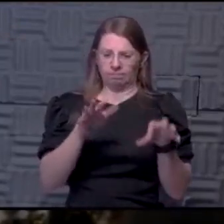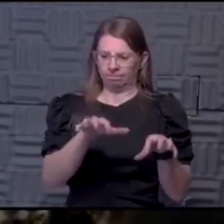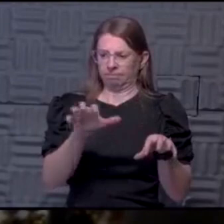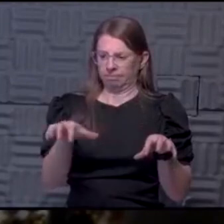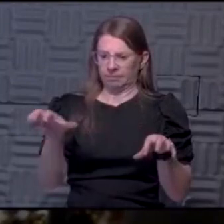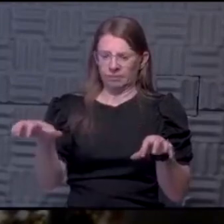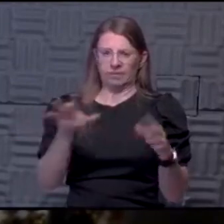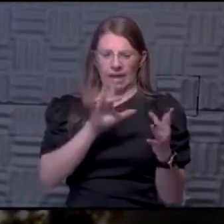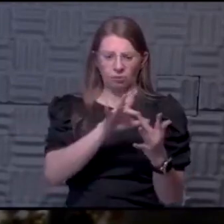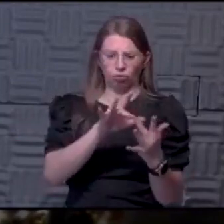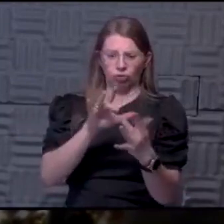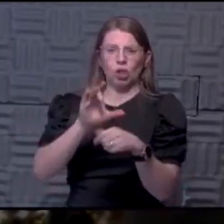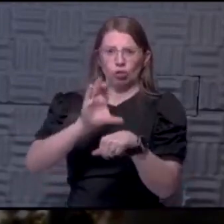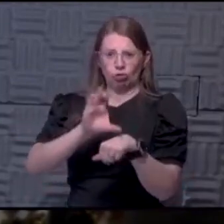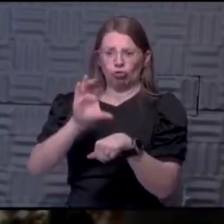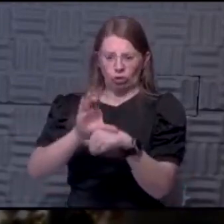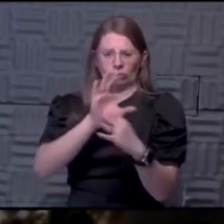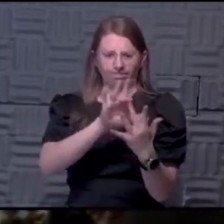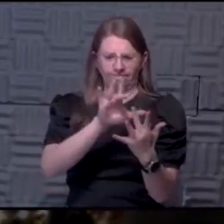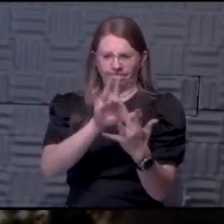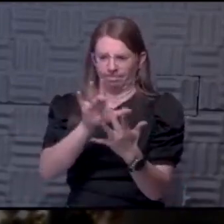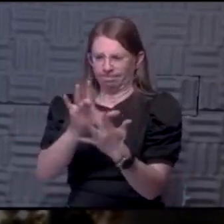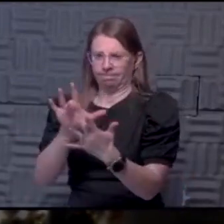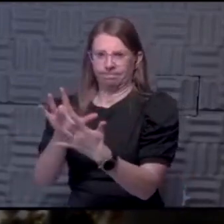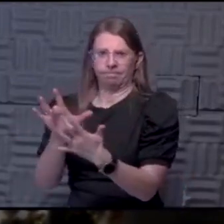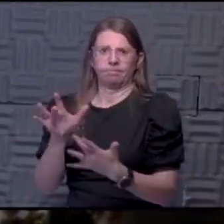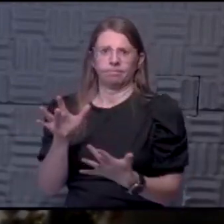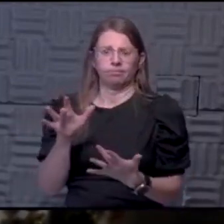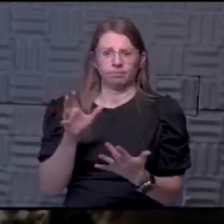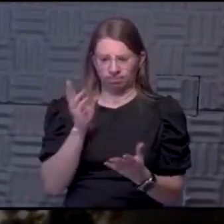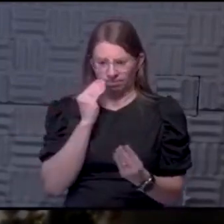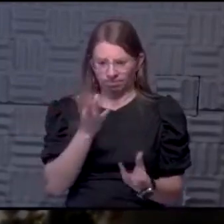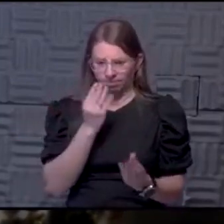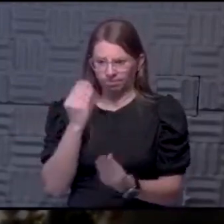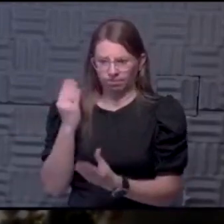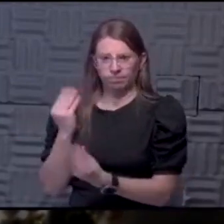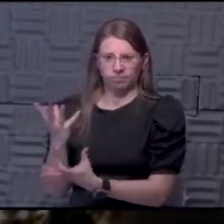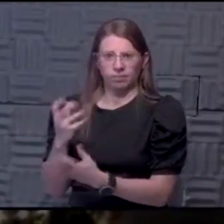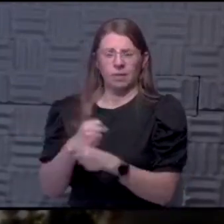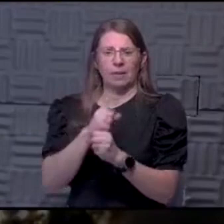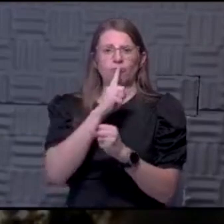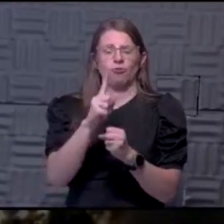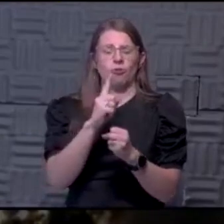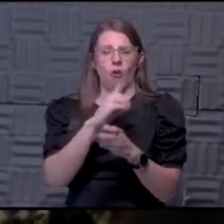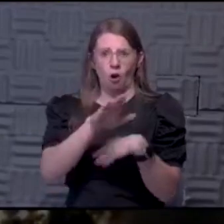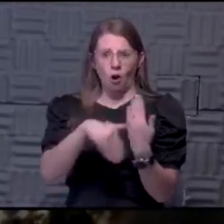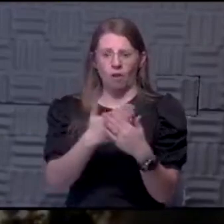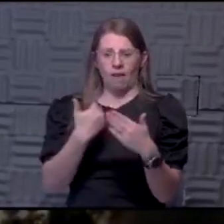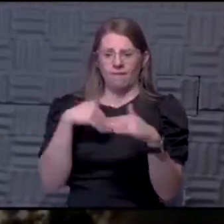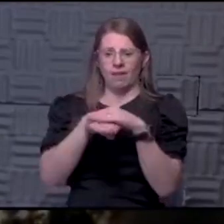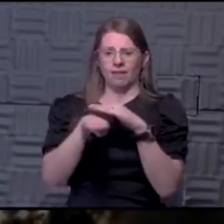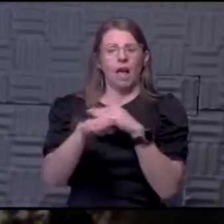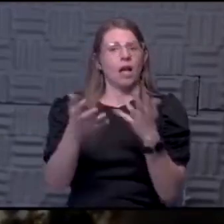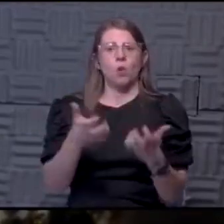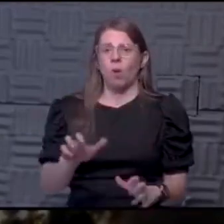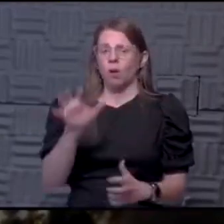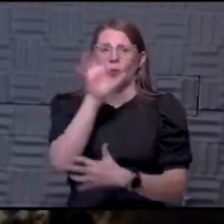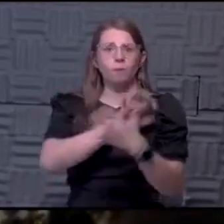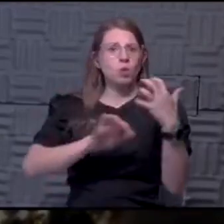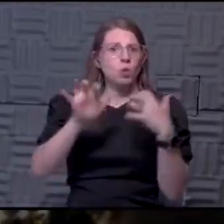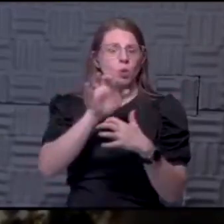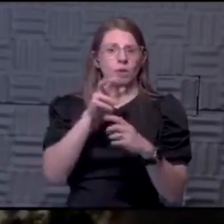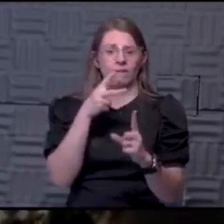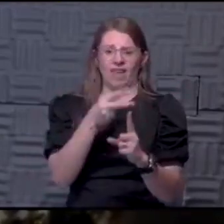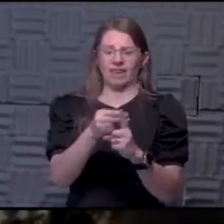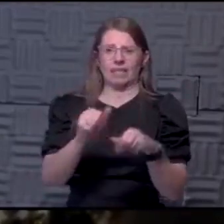outreach, church by church, even outreach, to make sure that we have everybody have access. Because I do not want to confuse